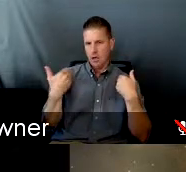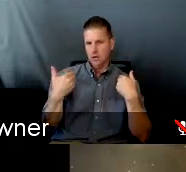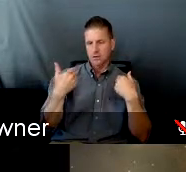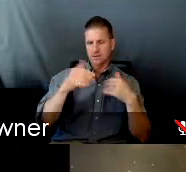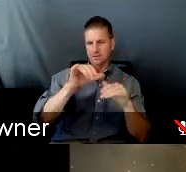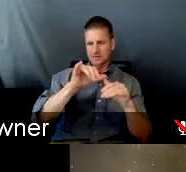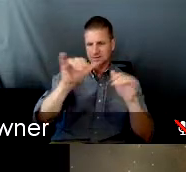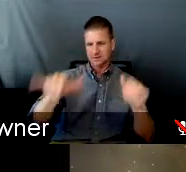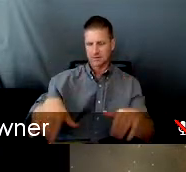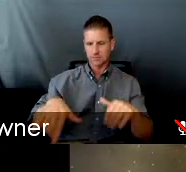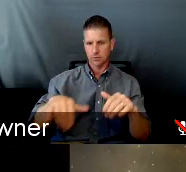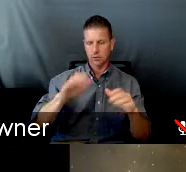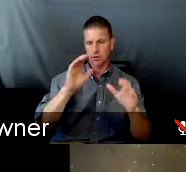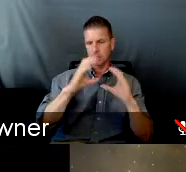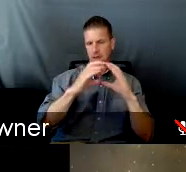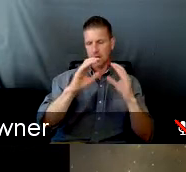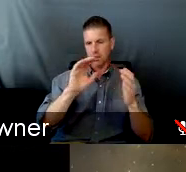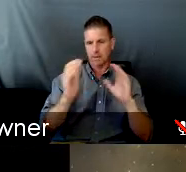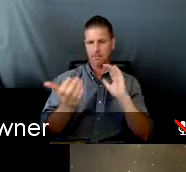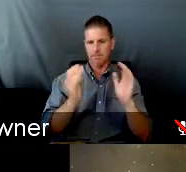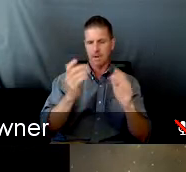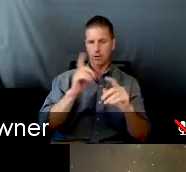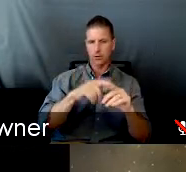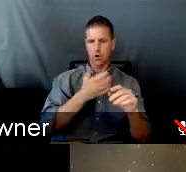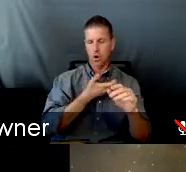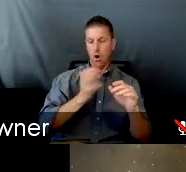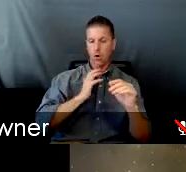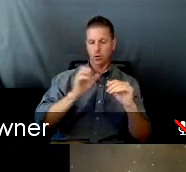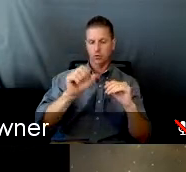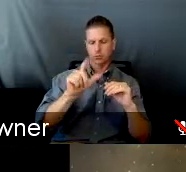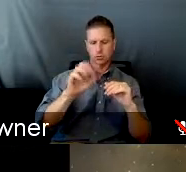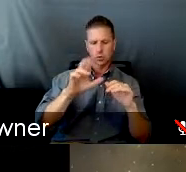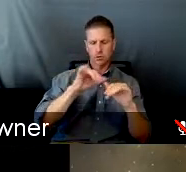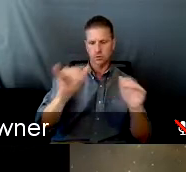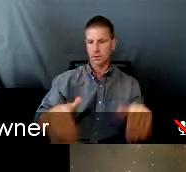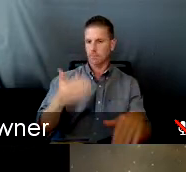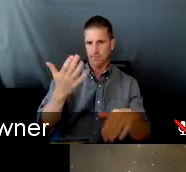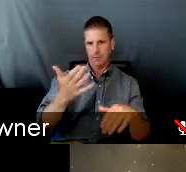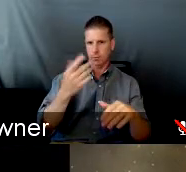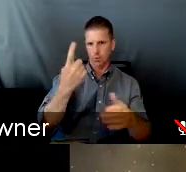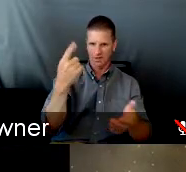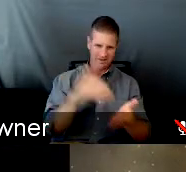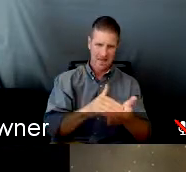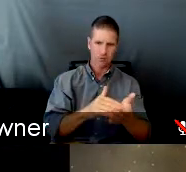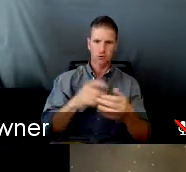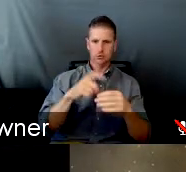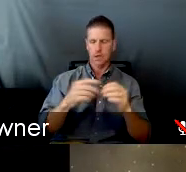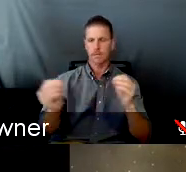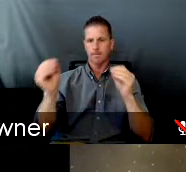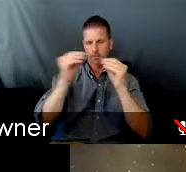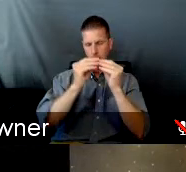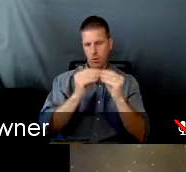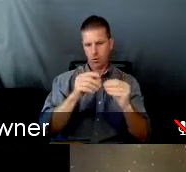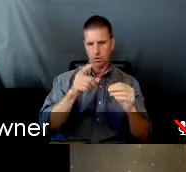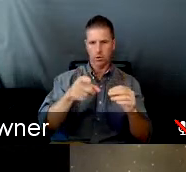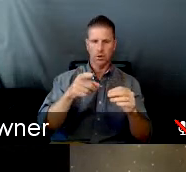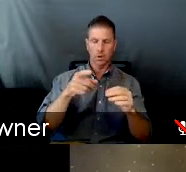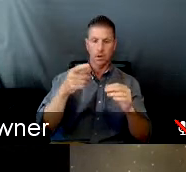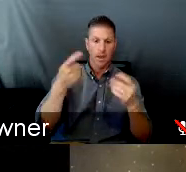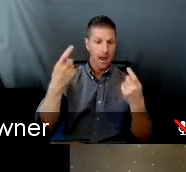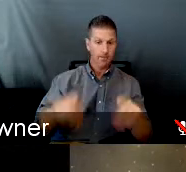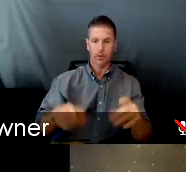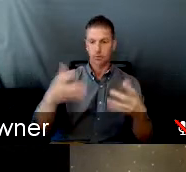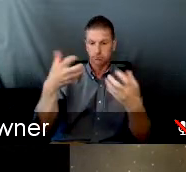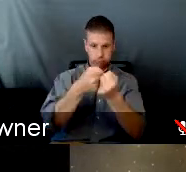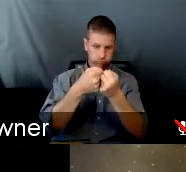systems compared to our solar system now, maybe 1,000 times more. And so this leads to collisions between these